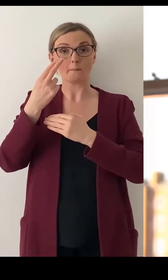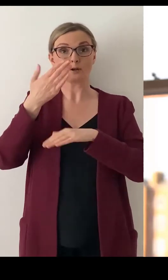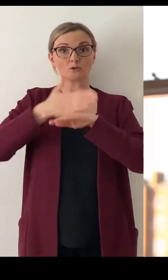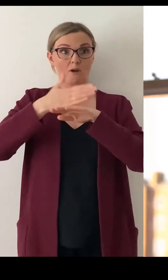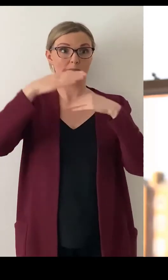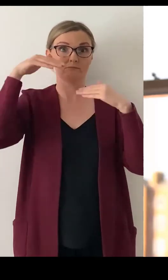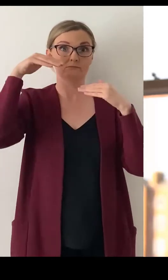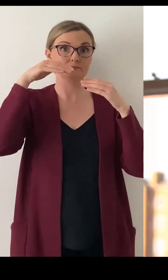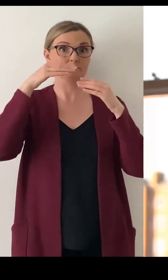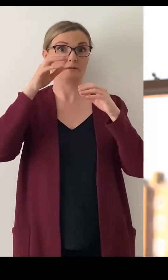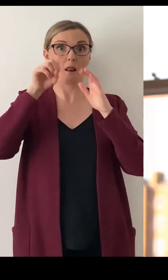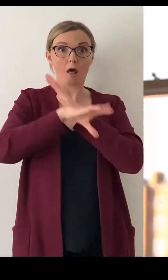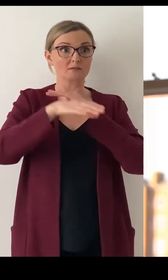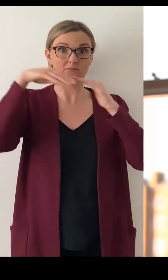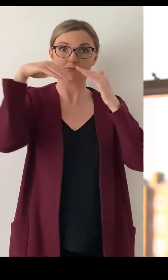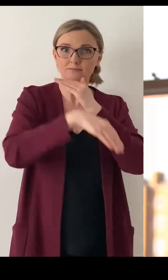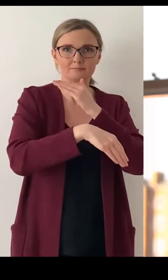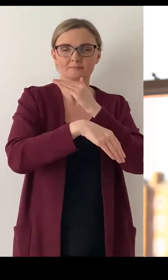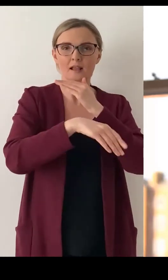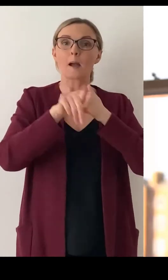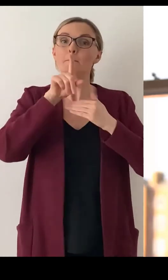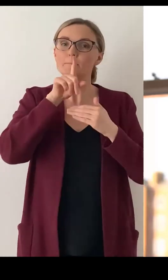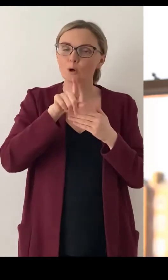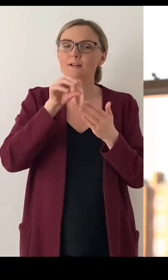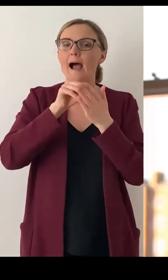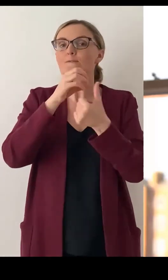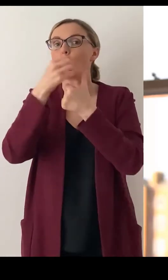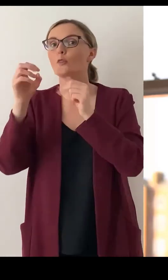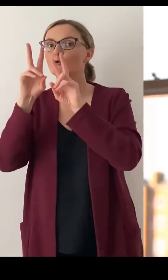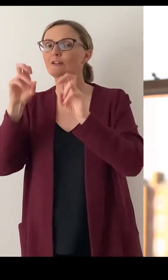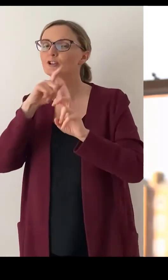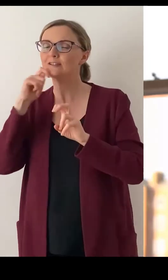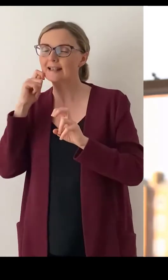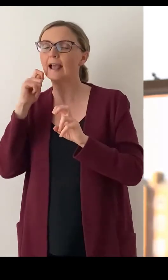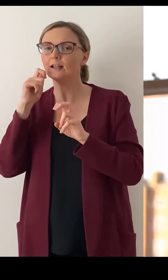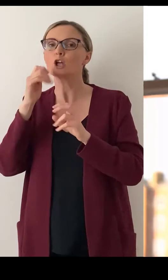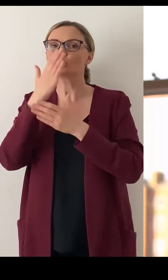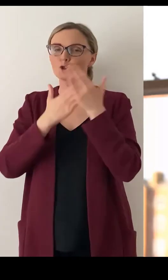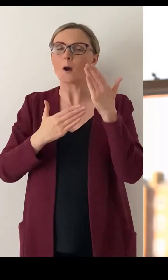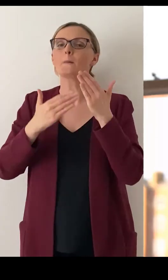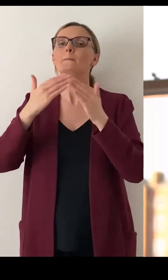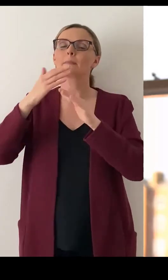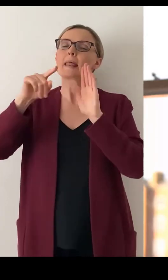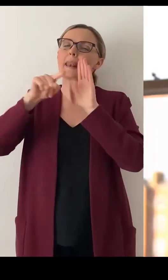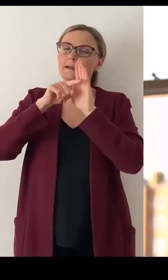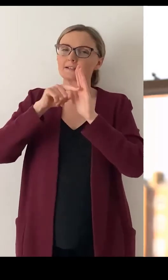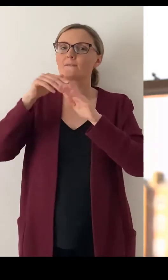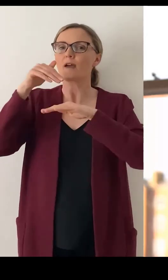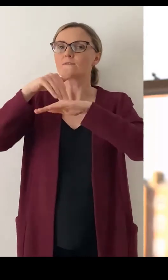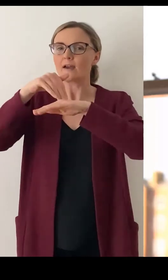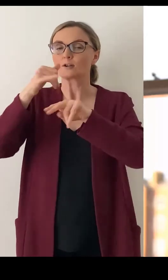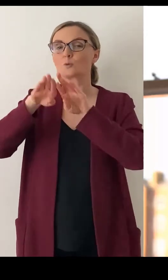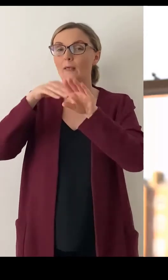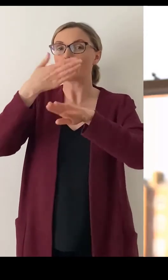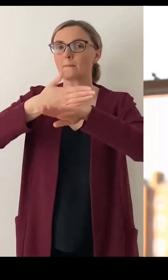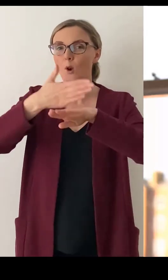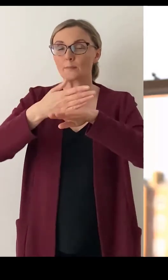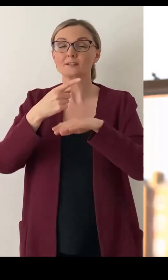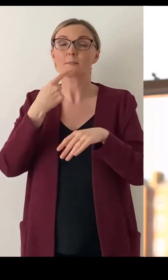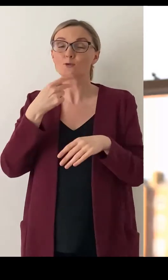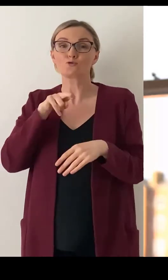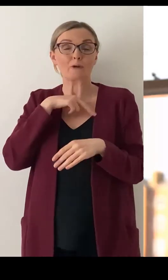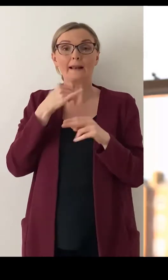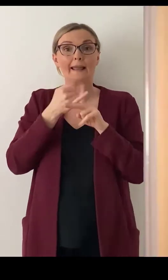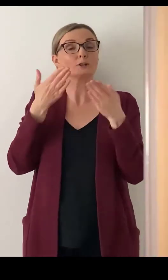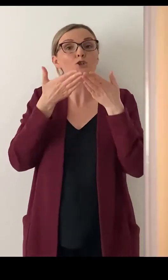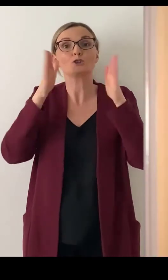there are studies that find that it does have some negative employment effects, but if you review the literature in general, it shows little to no